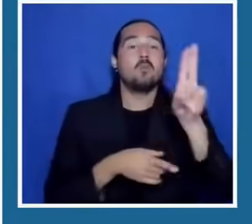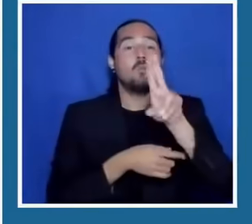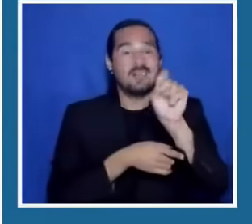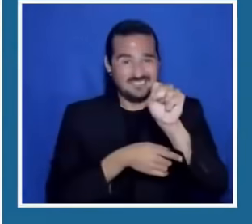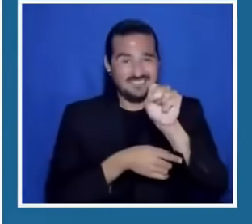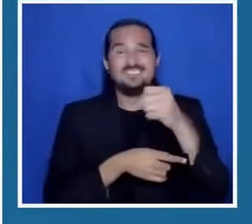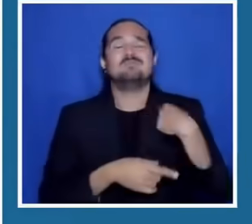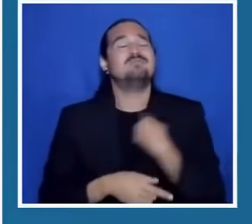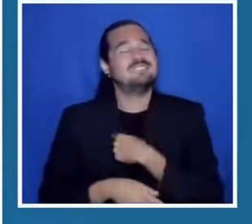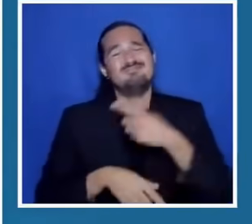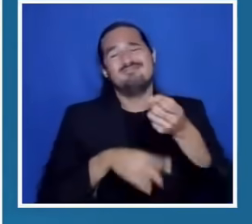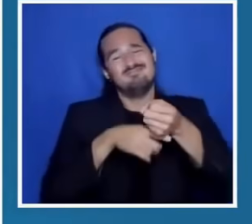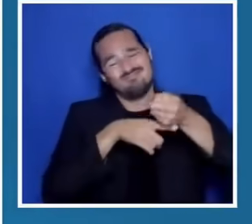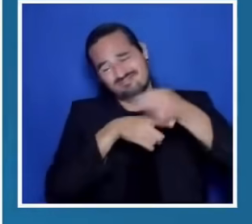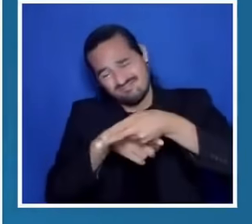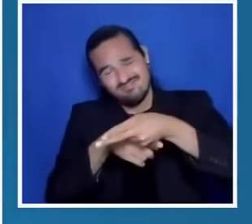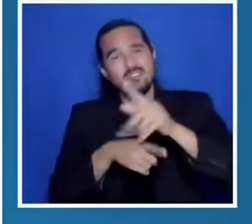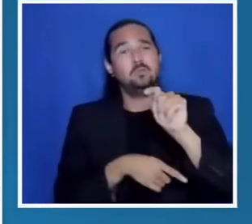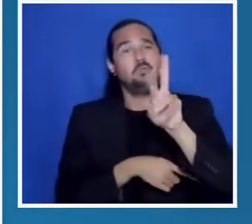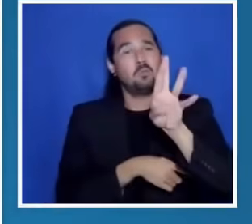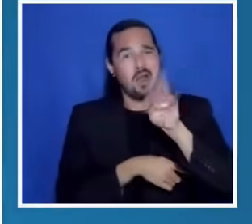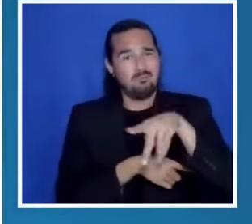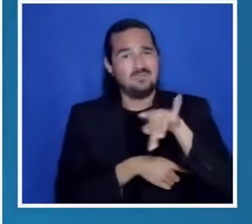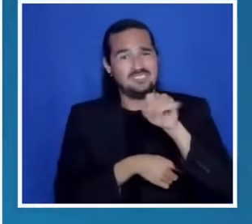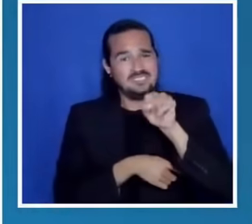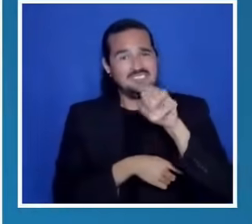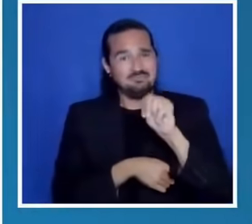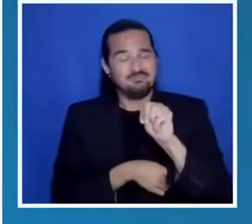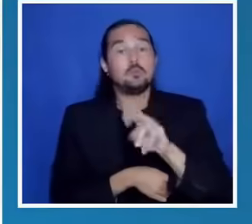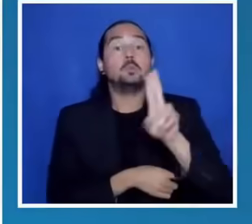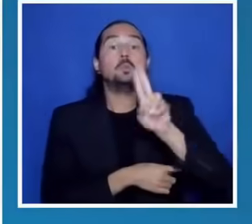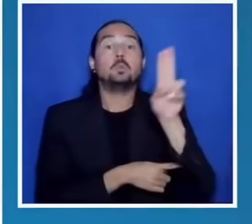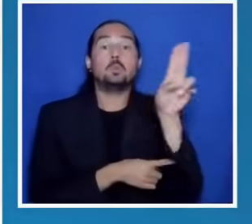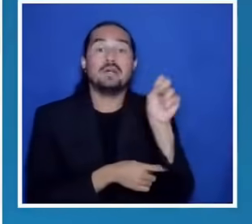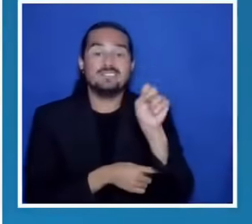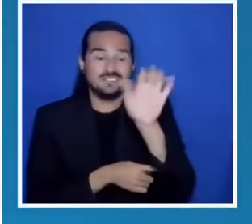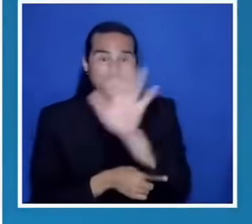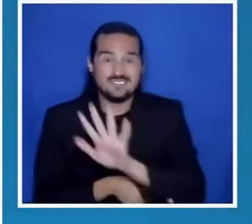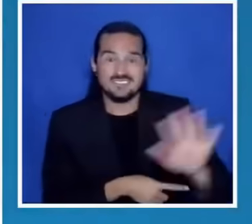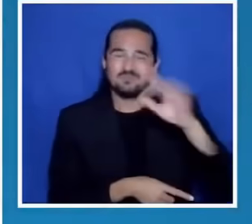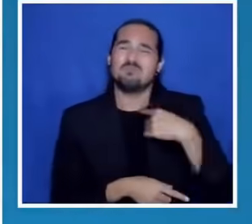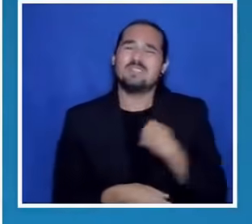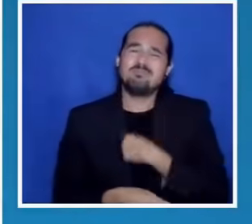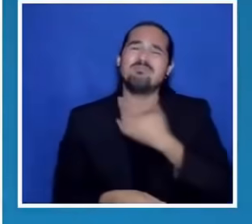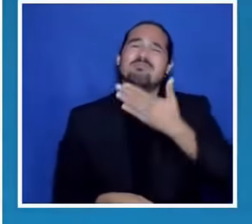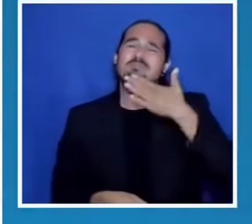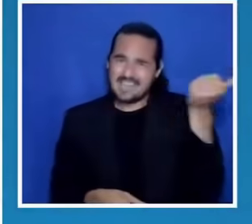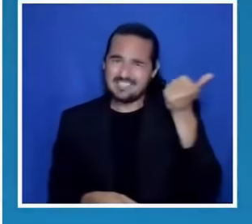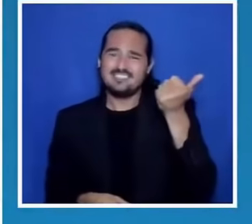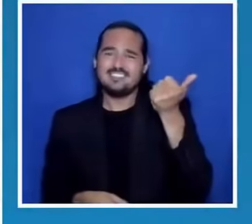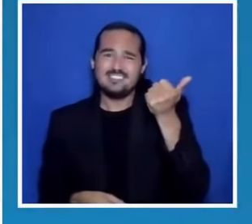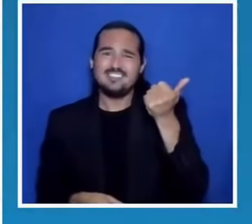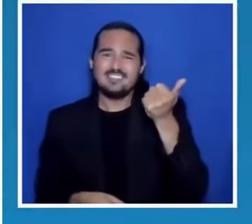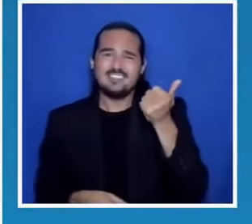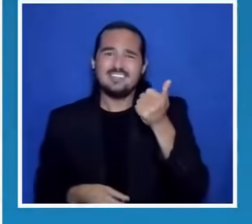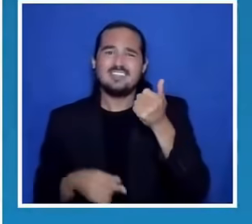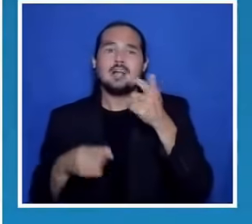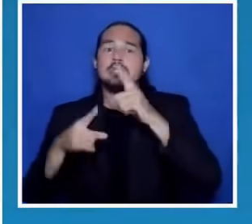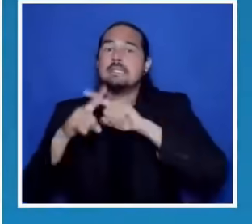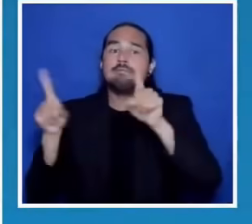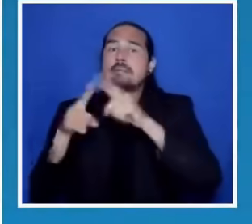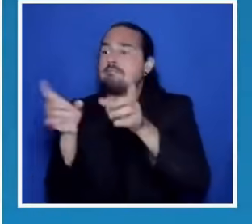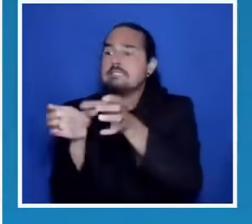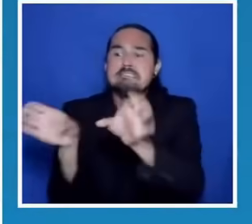that as a nation. Start to focus on the things that unite us. Come together across our